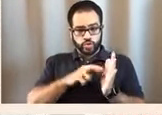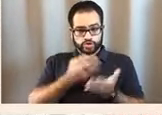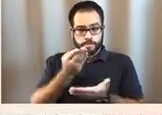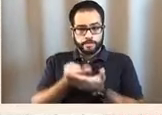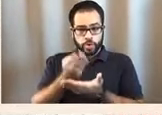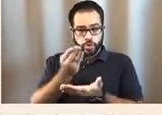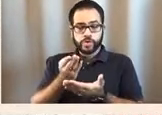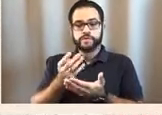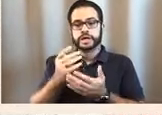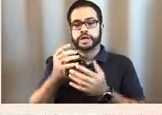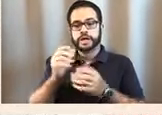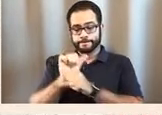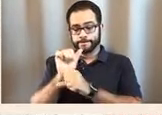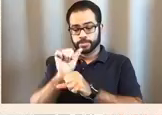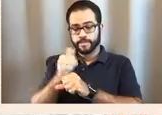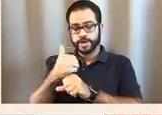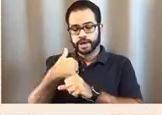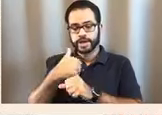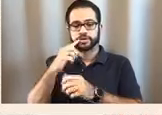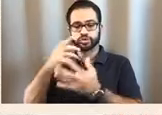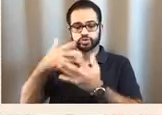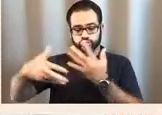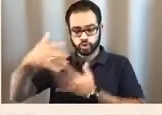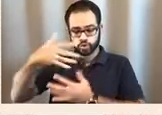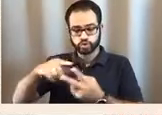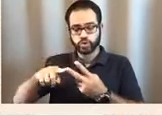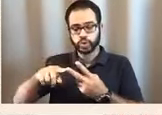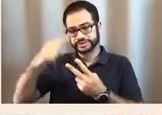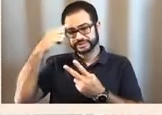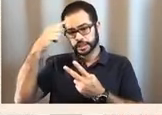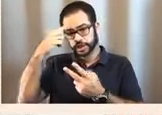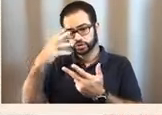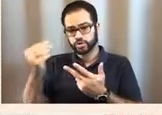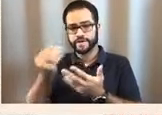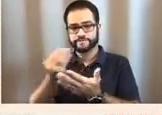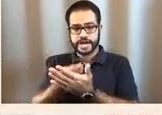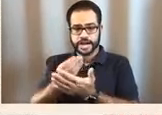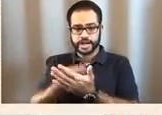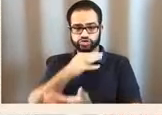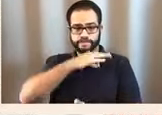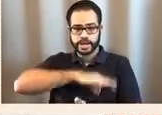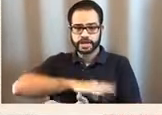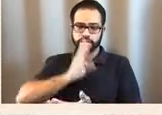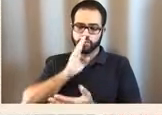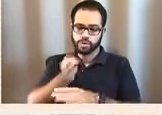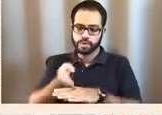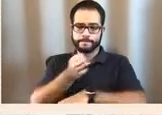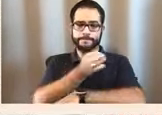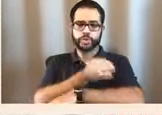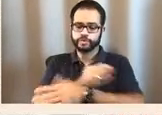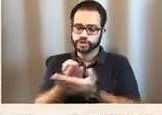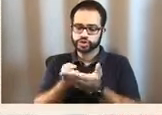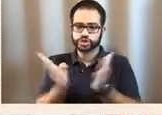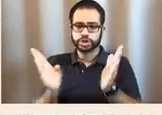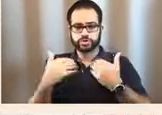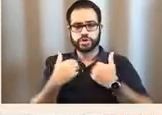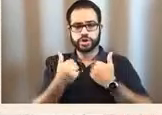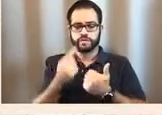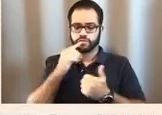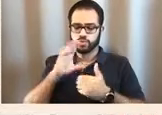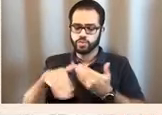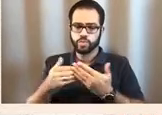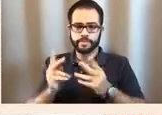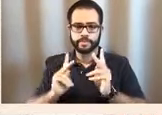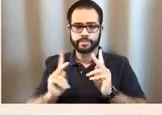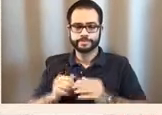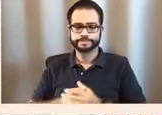social, psychological, and financial benefits that improve the overall health of individuals. Another benefit is